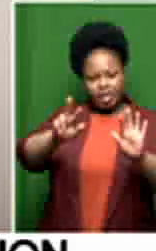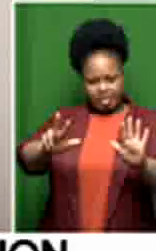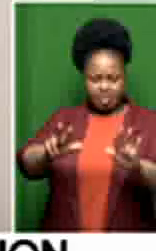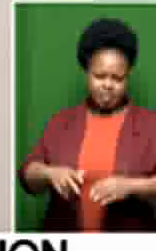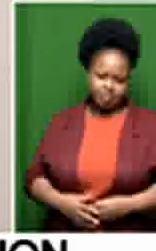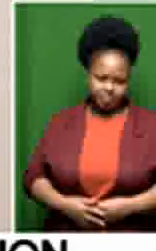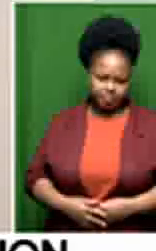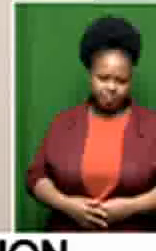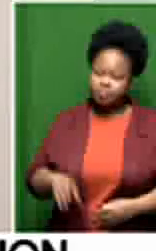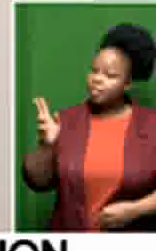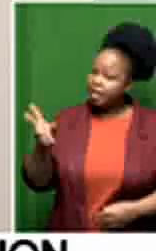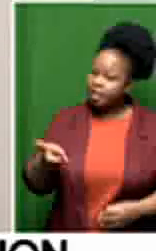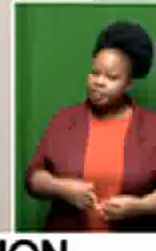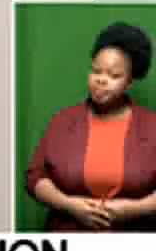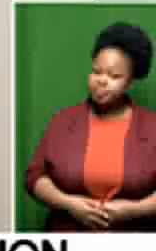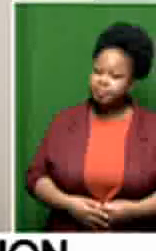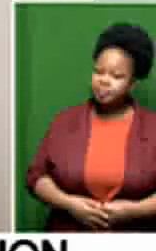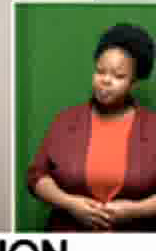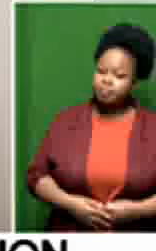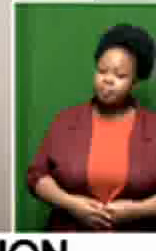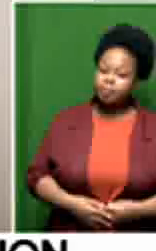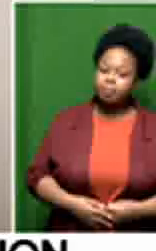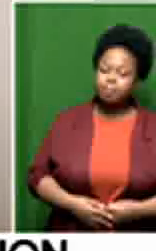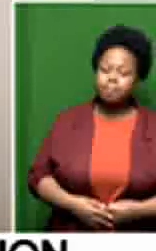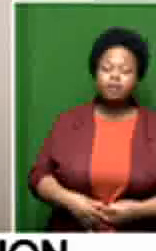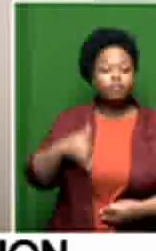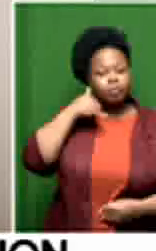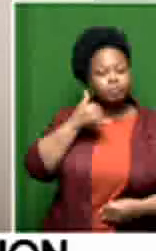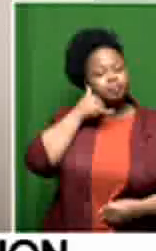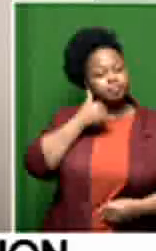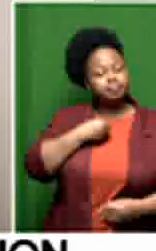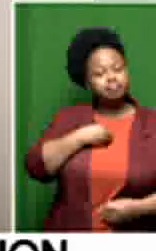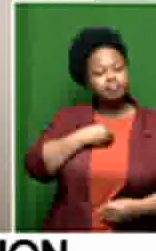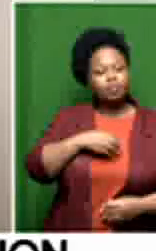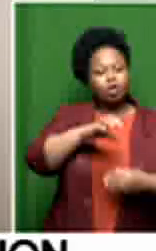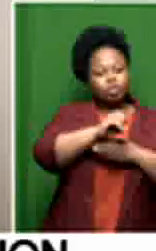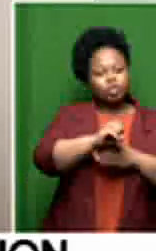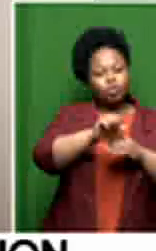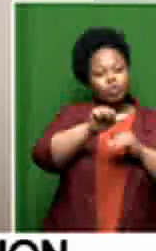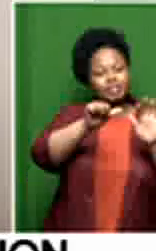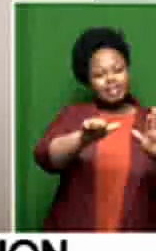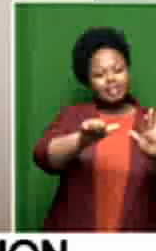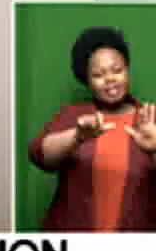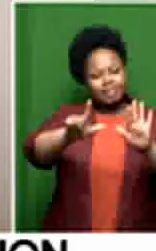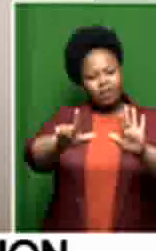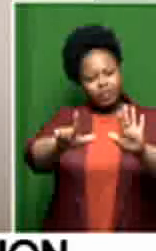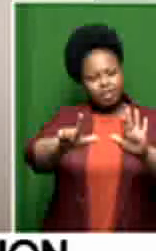8728. Okay, repeat that number, Hlumelo. The number is 067